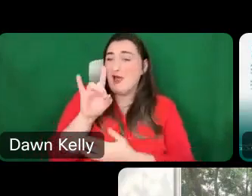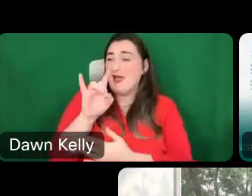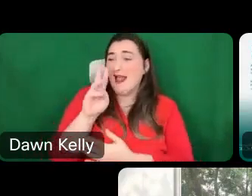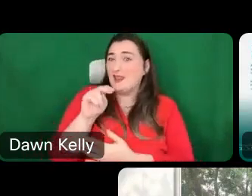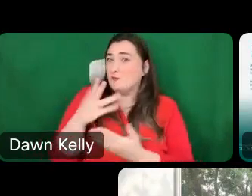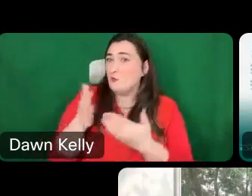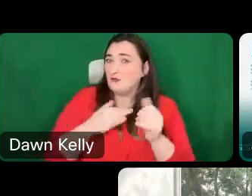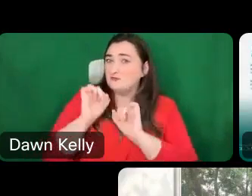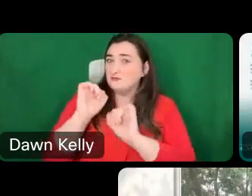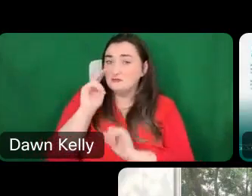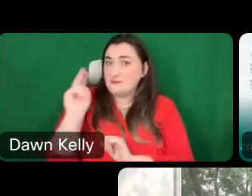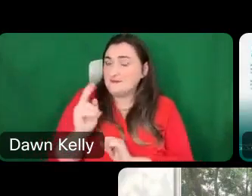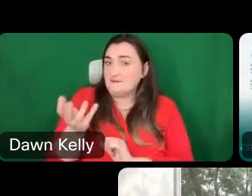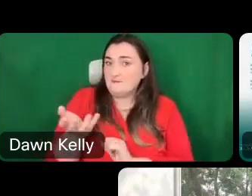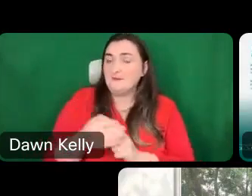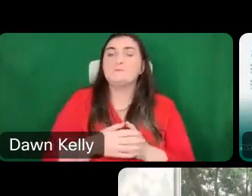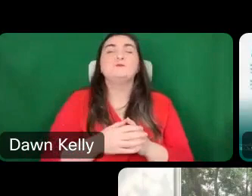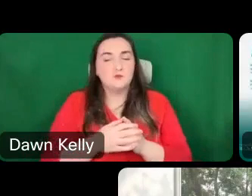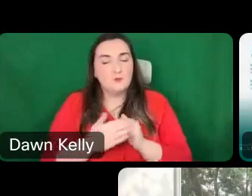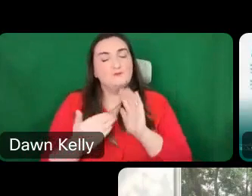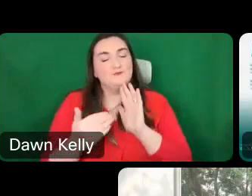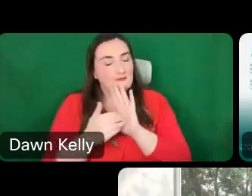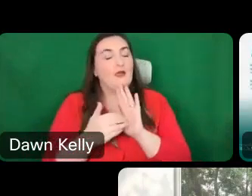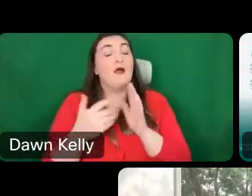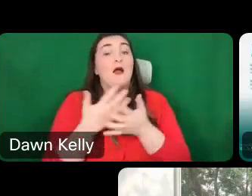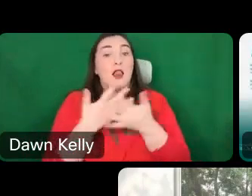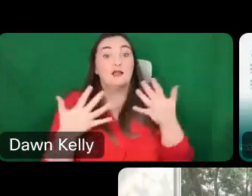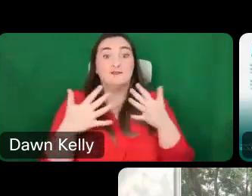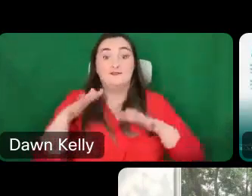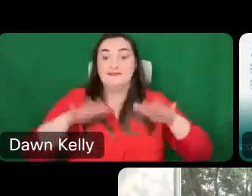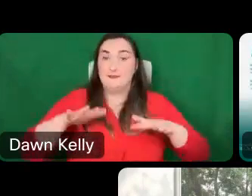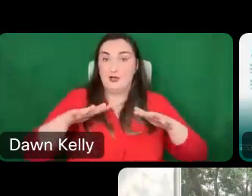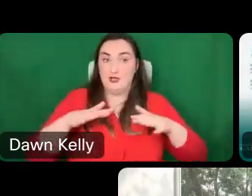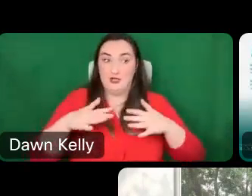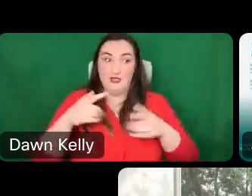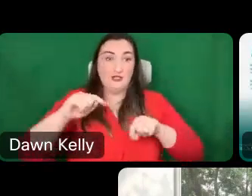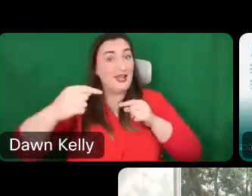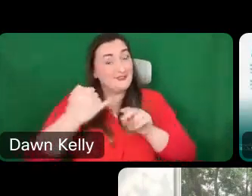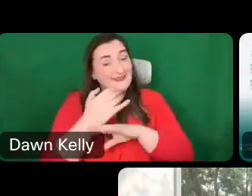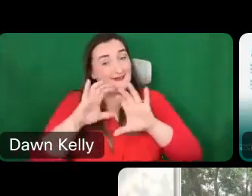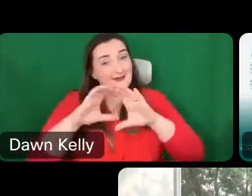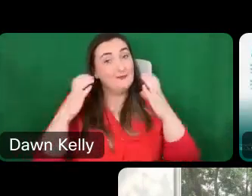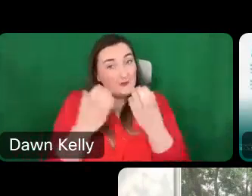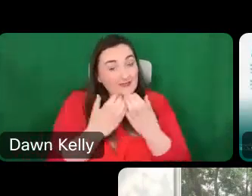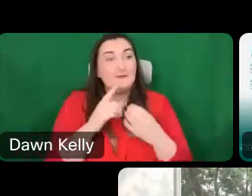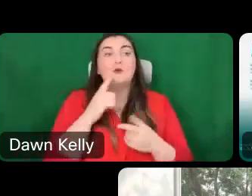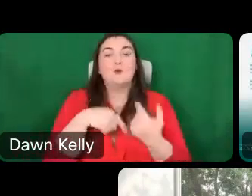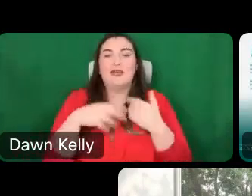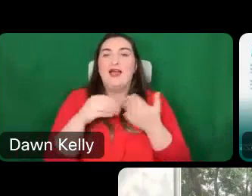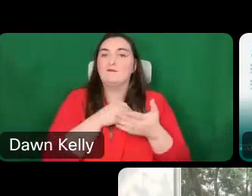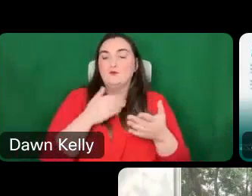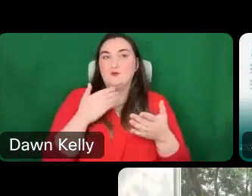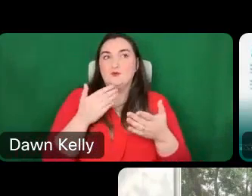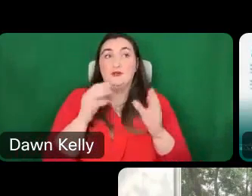operational? Yeah, again, a lot of similar operational challenges in the community, but I think also we have to highlight the fact that